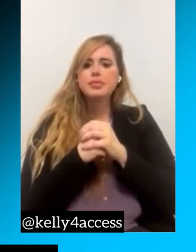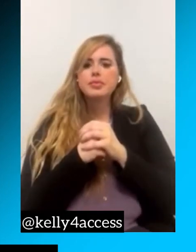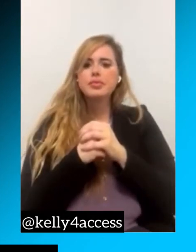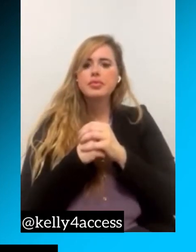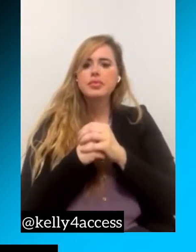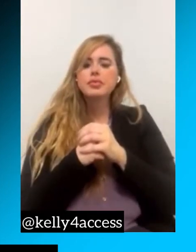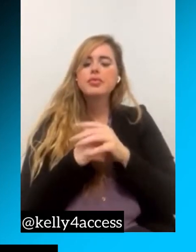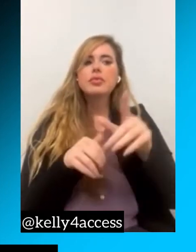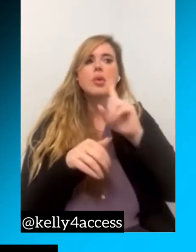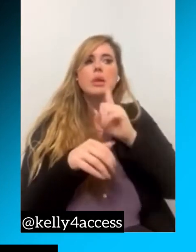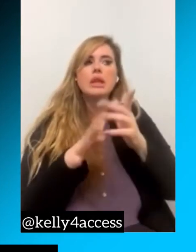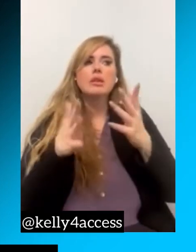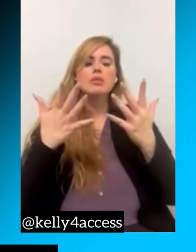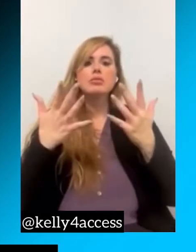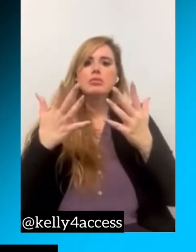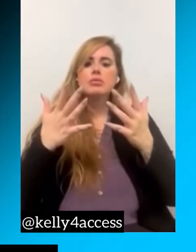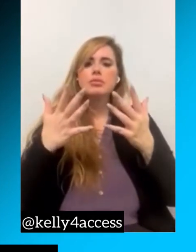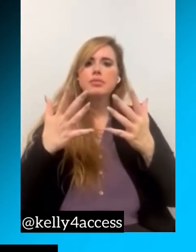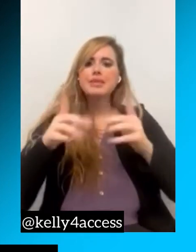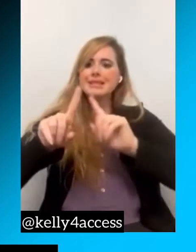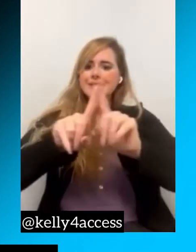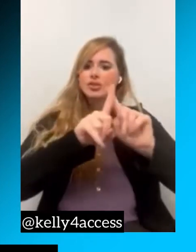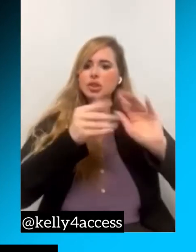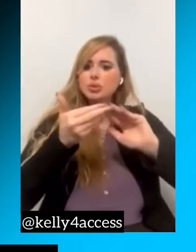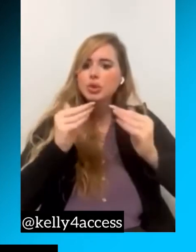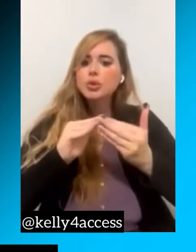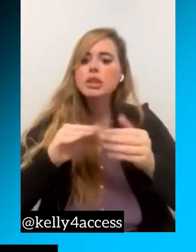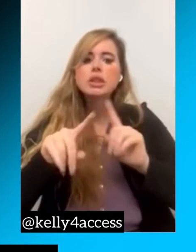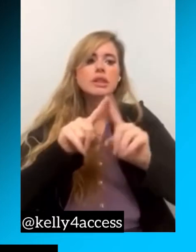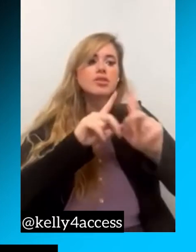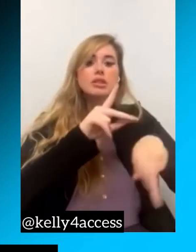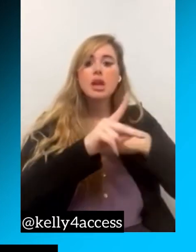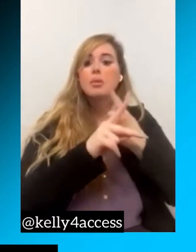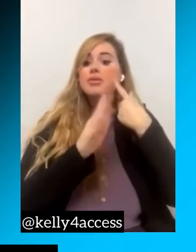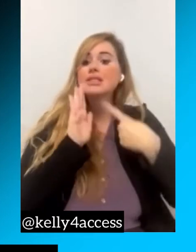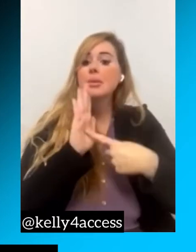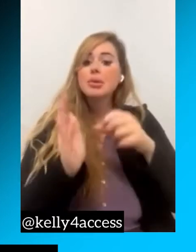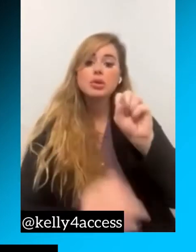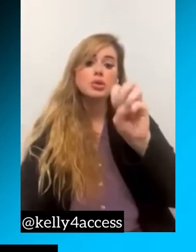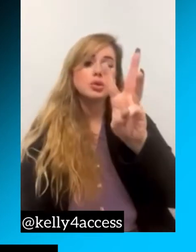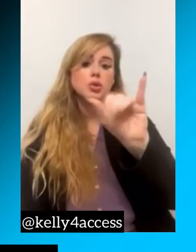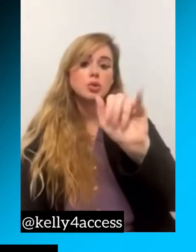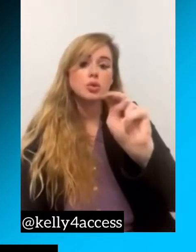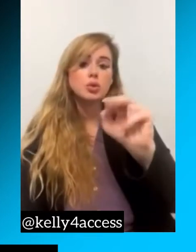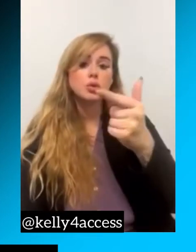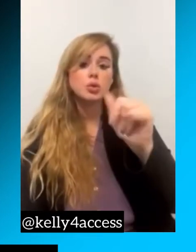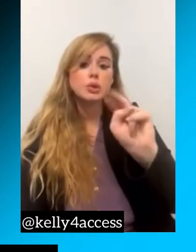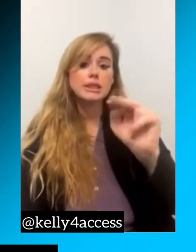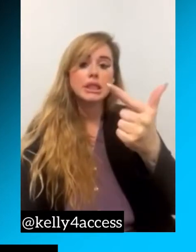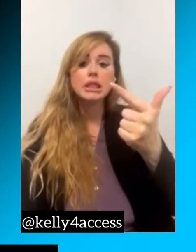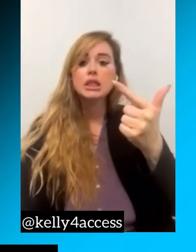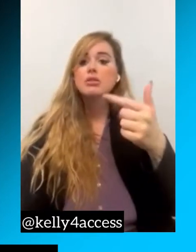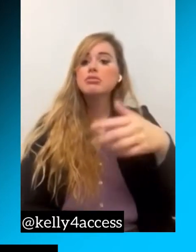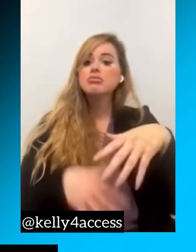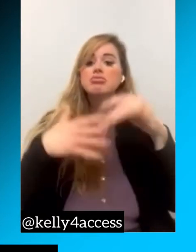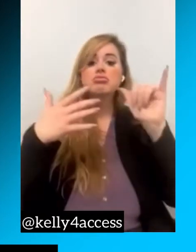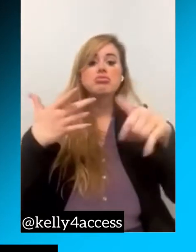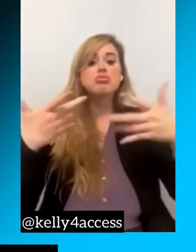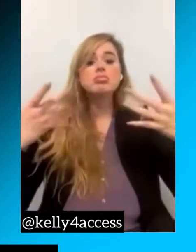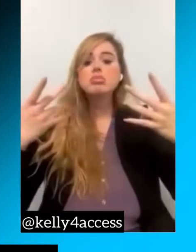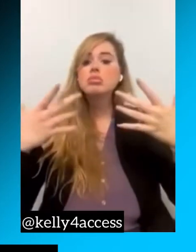the different community or the different practice of like swinging. I think sometimes Yeah, that can also be they a little switch bit. it